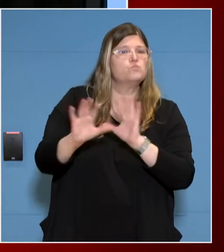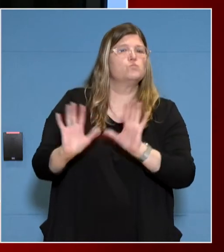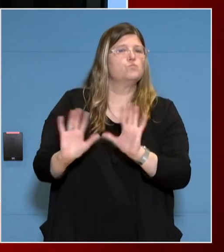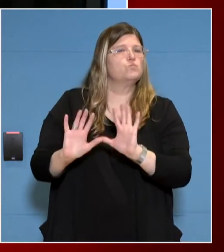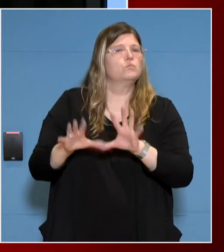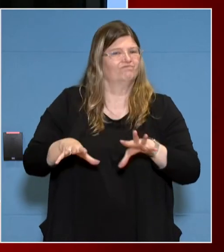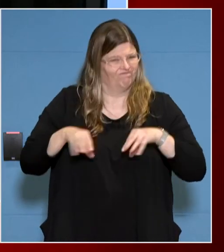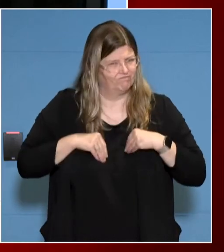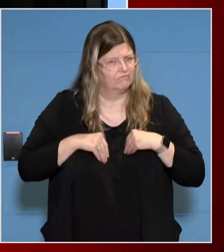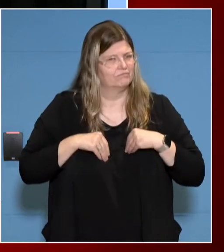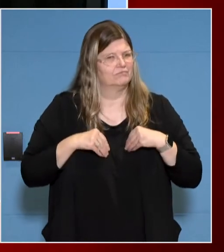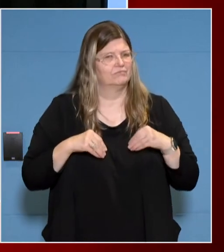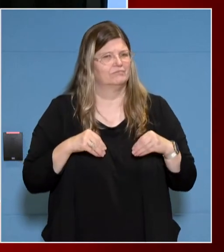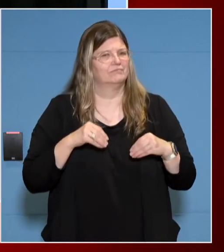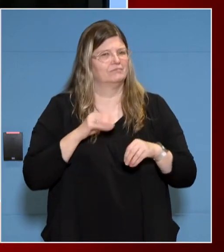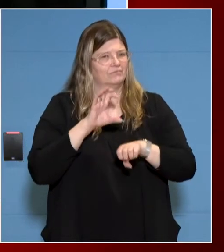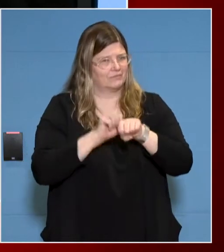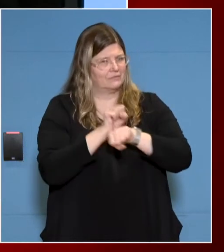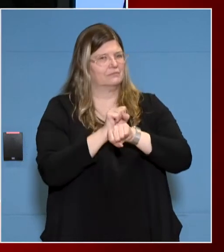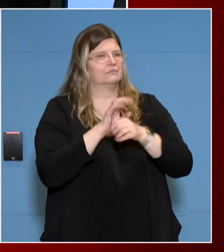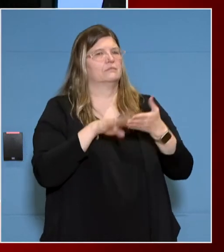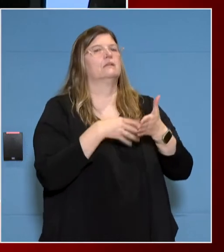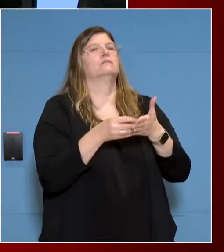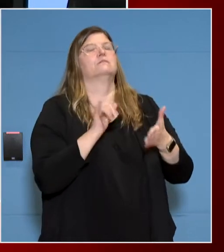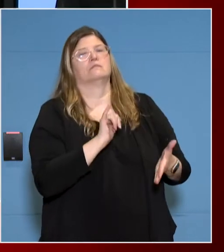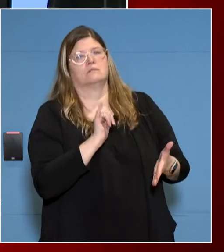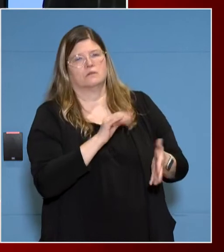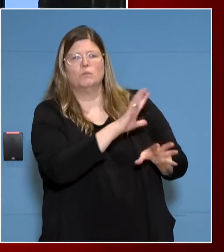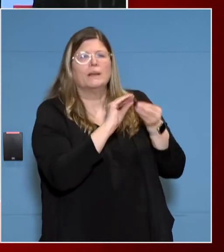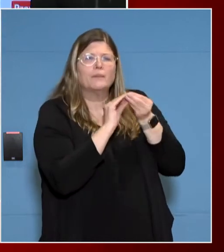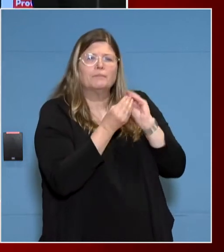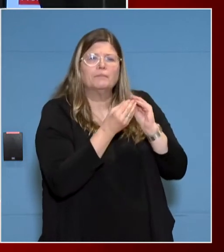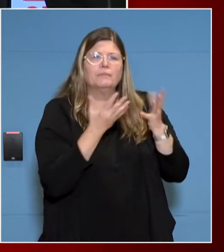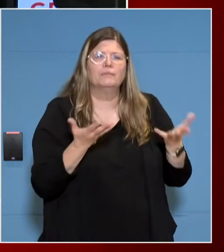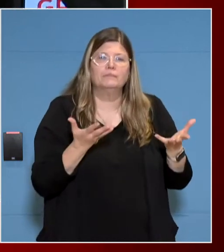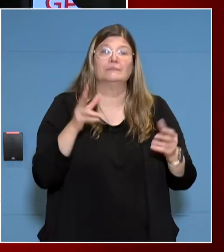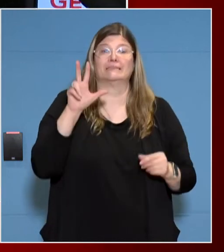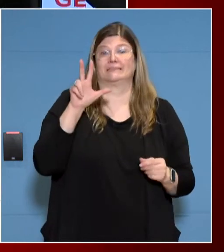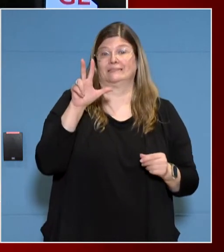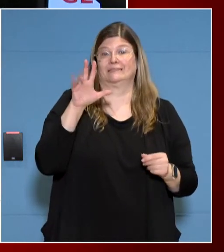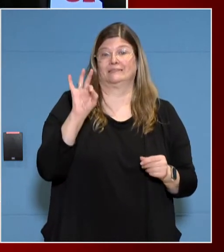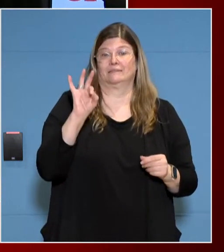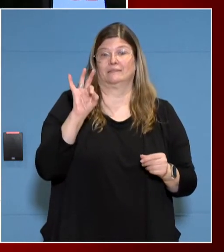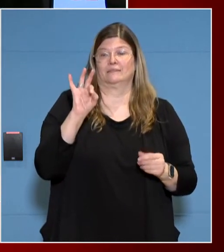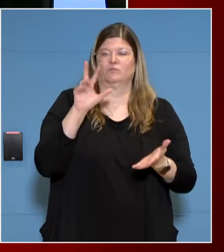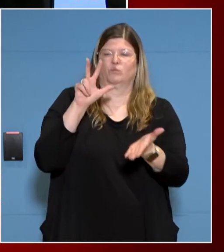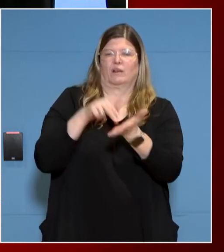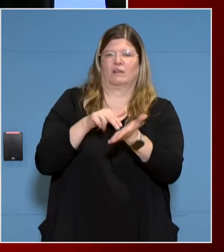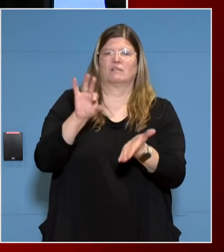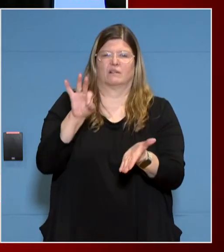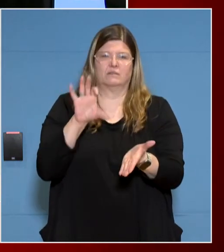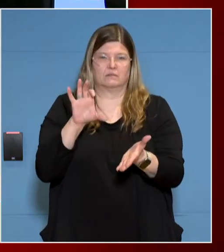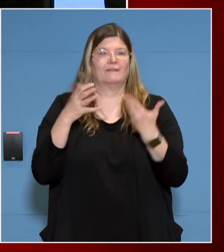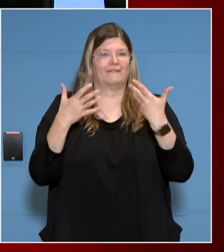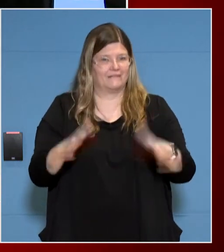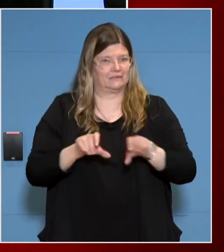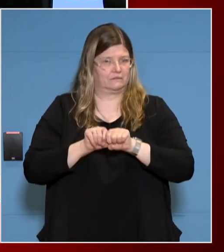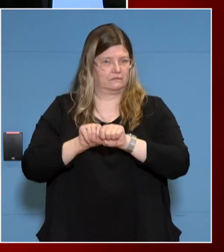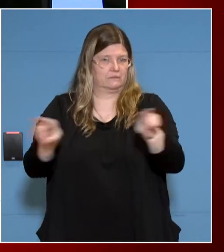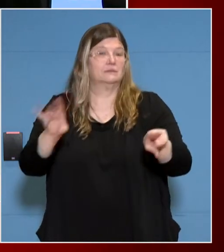what's the number there? Of the 3,900 appointments that were released, 70% of them have been booked. 3,900